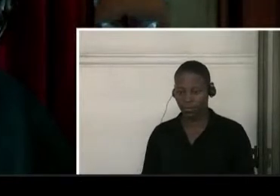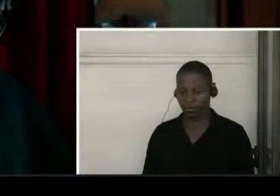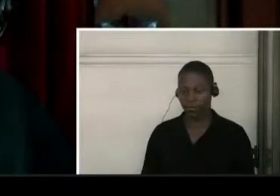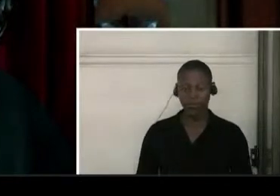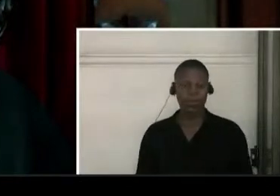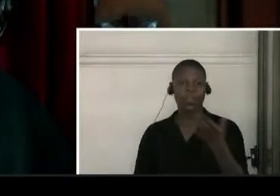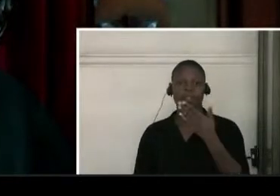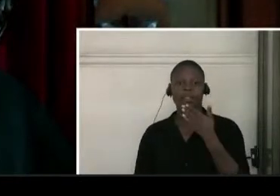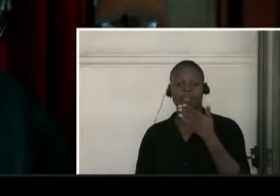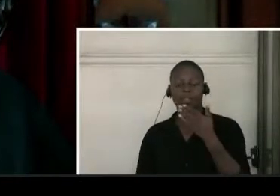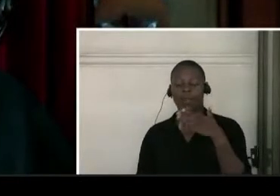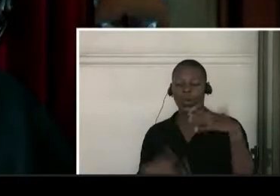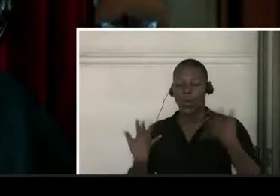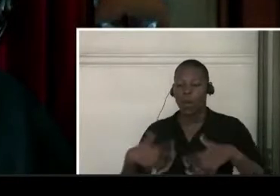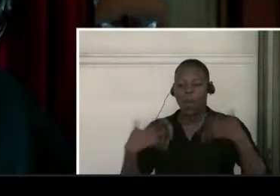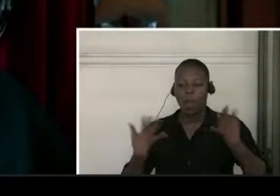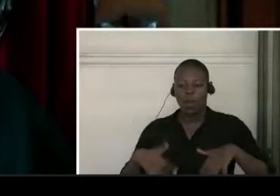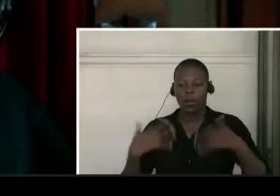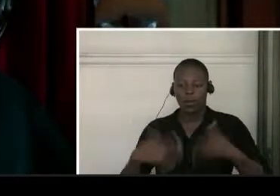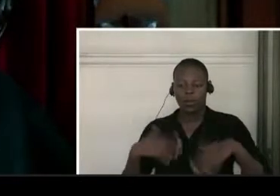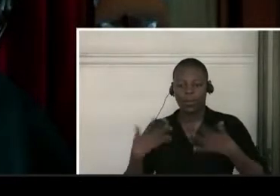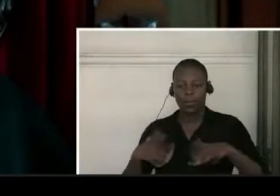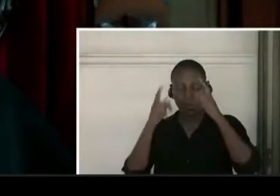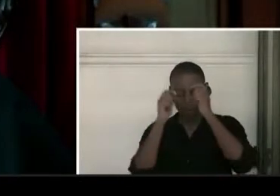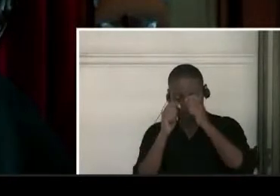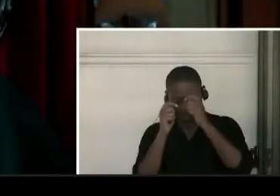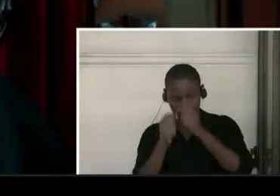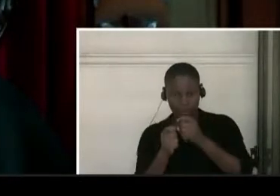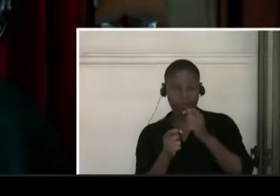Thank you so much, and thank you, Honorable MEC.